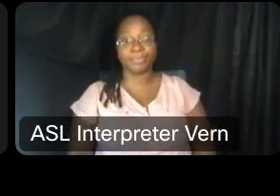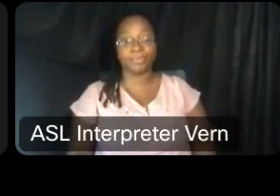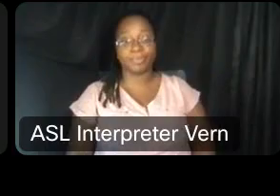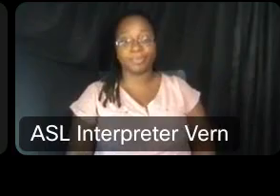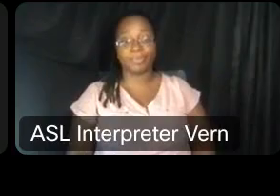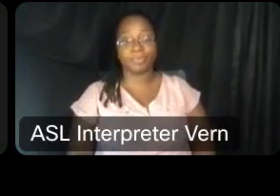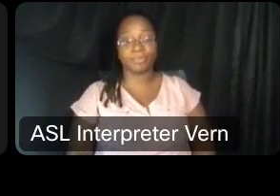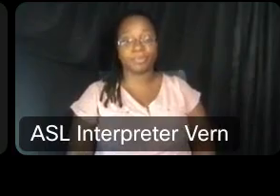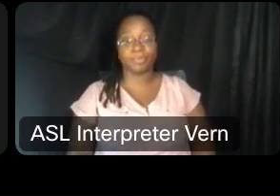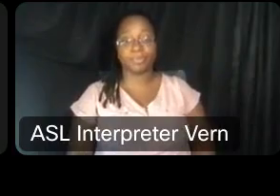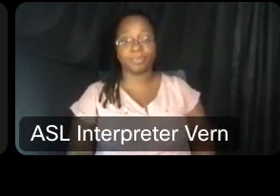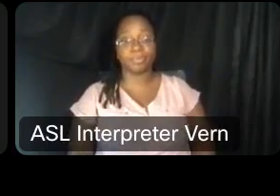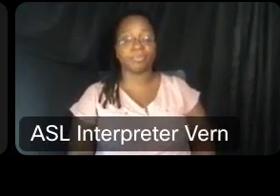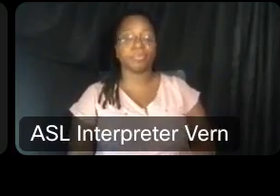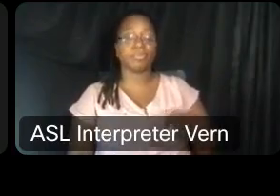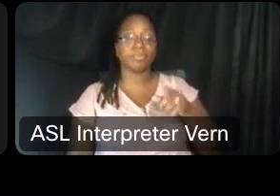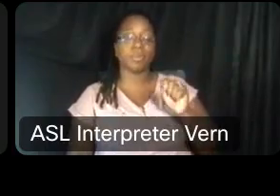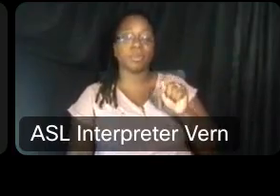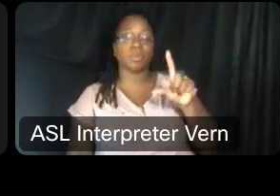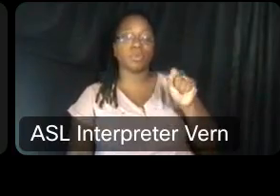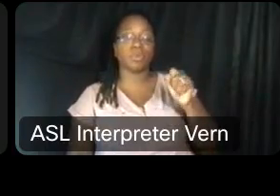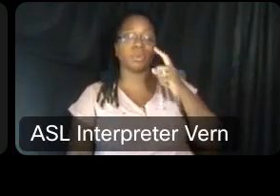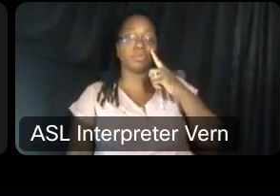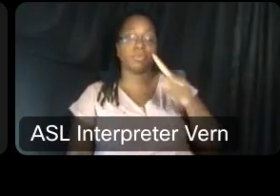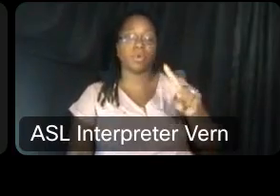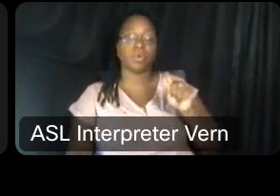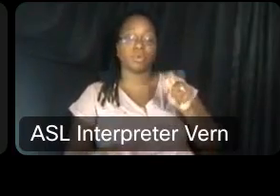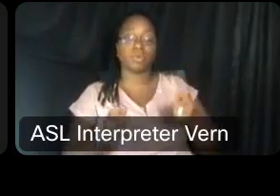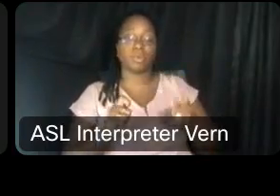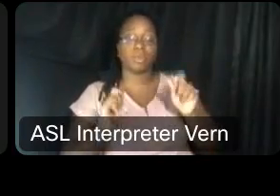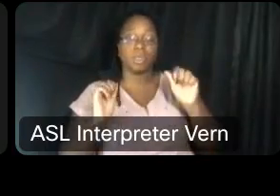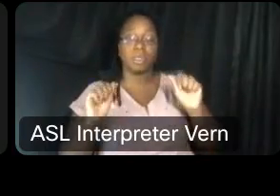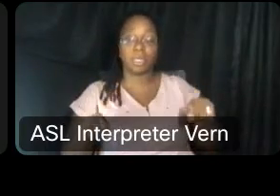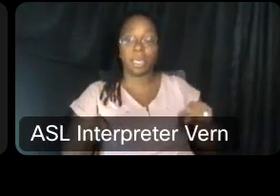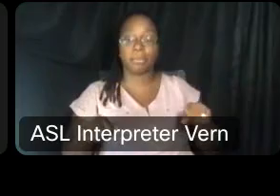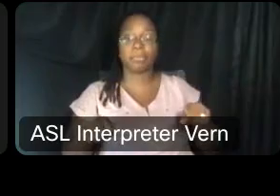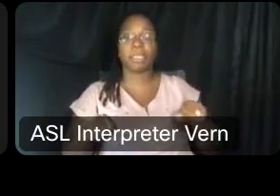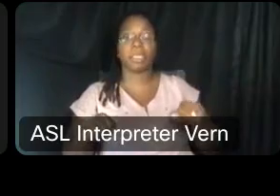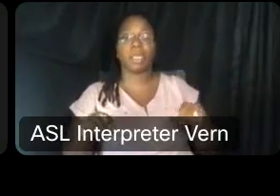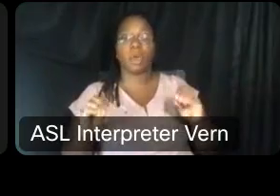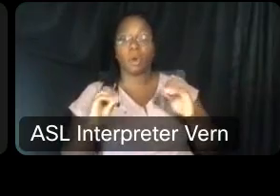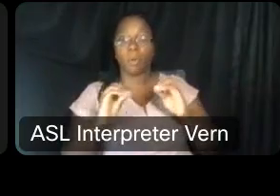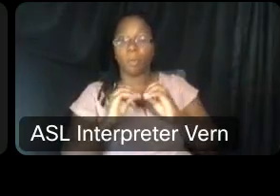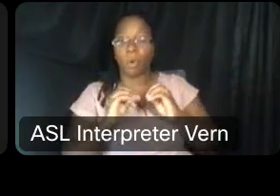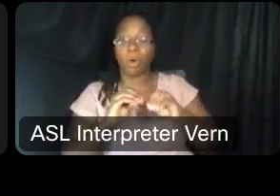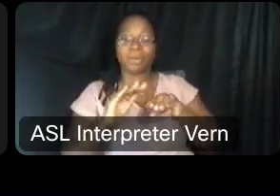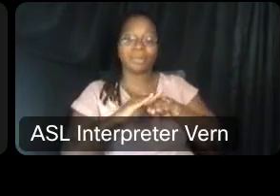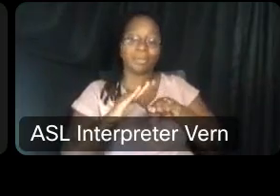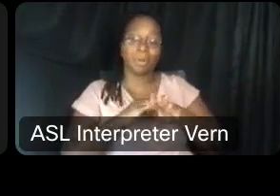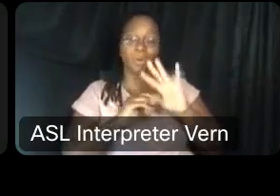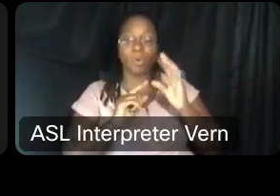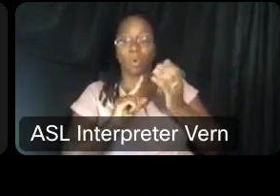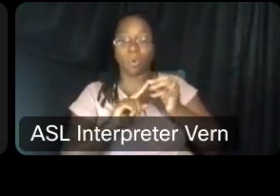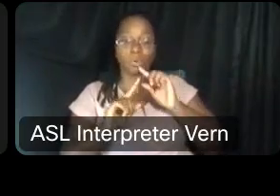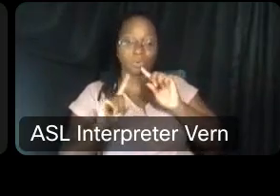Here is Tools for Transformation, Becoming Accessible, Culturally Responsive, Trauma-Informed Organizations, which is an